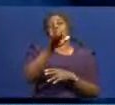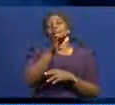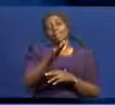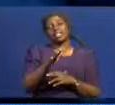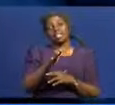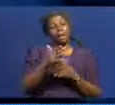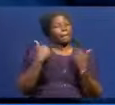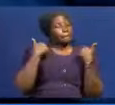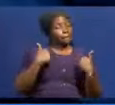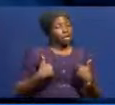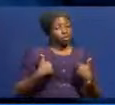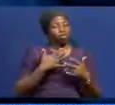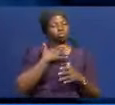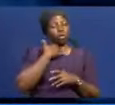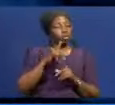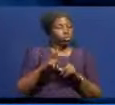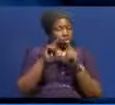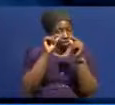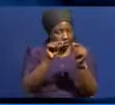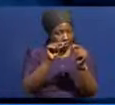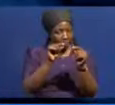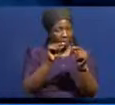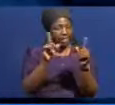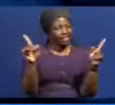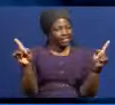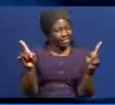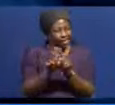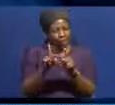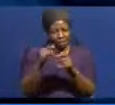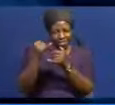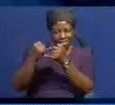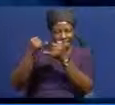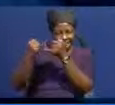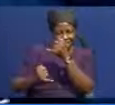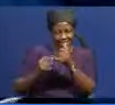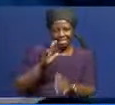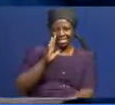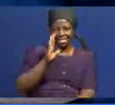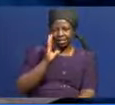I want to say, even the last speech